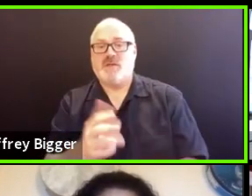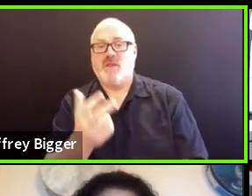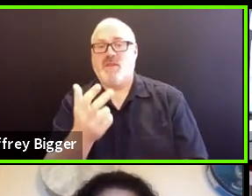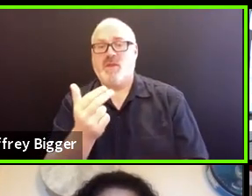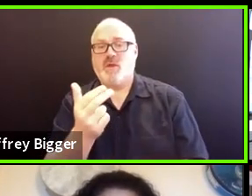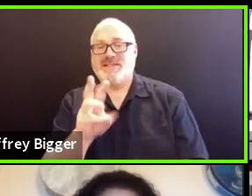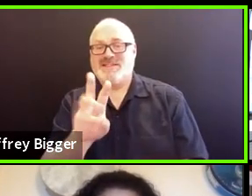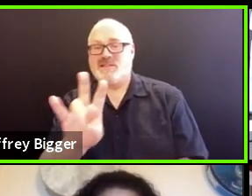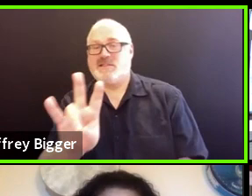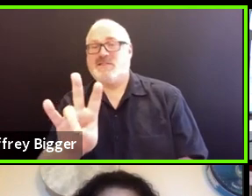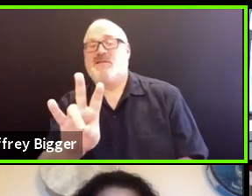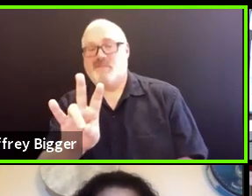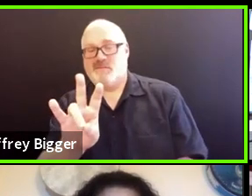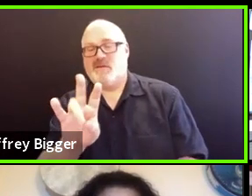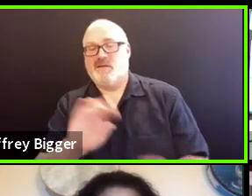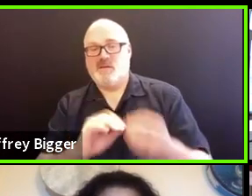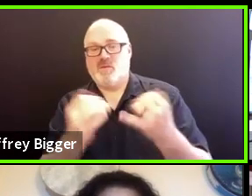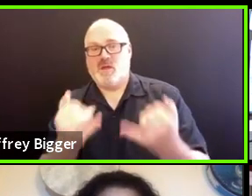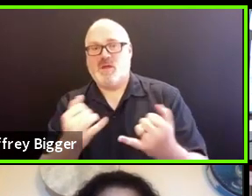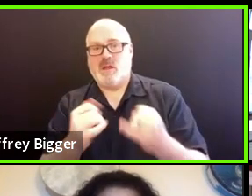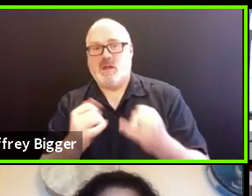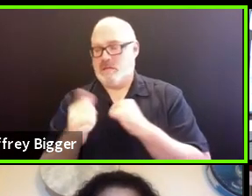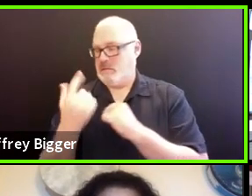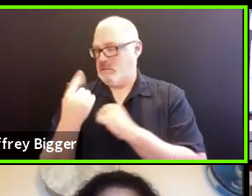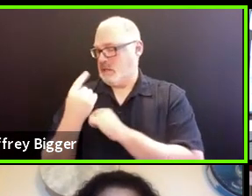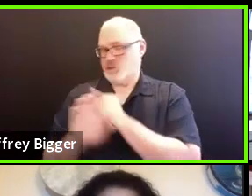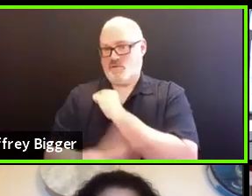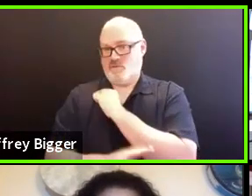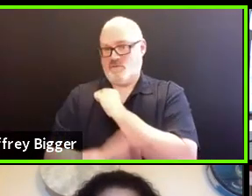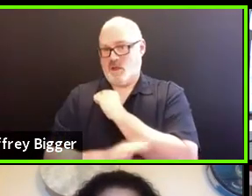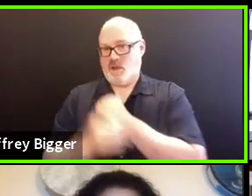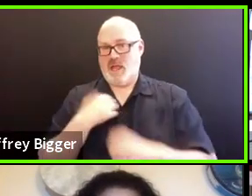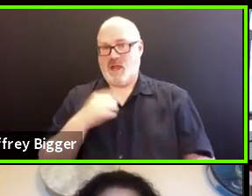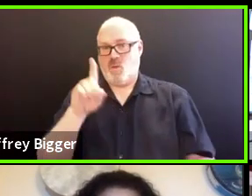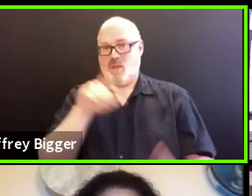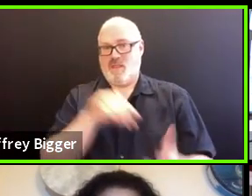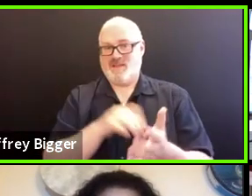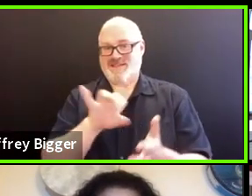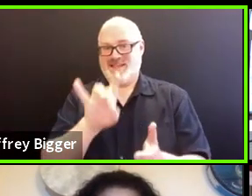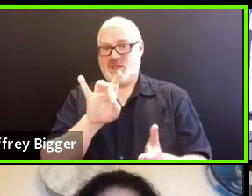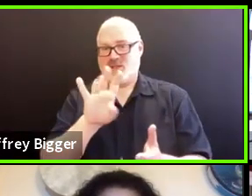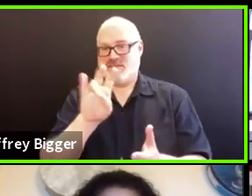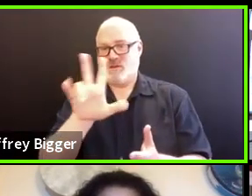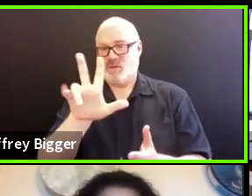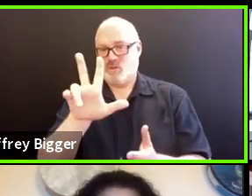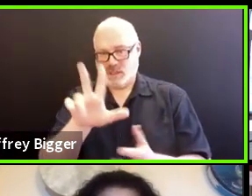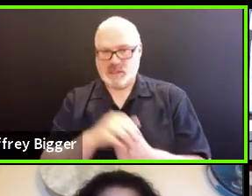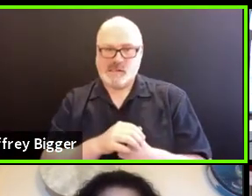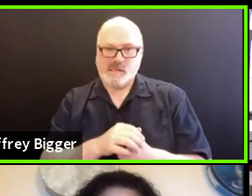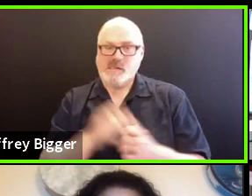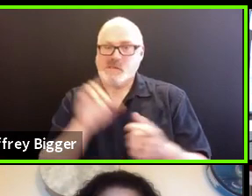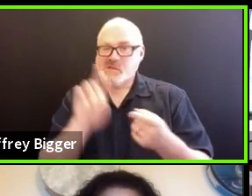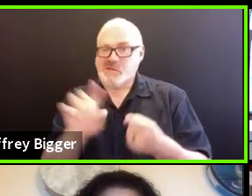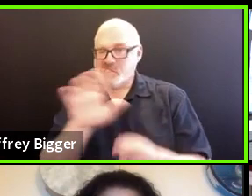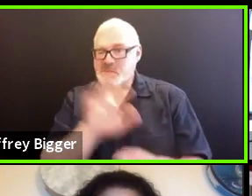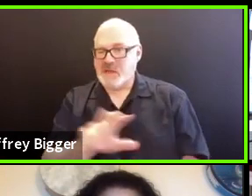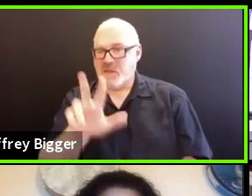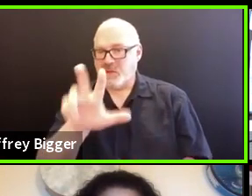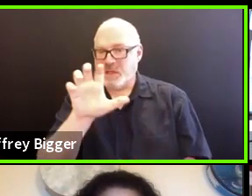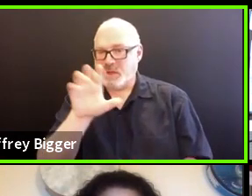head count. Last fall, we finished up at 1873. So we're down about 300 or